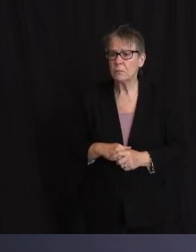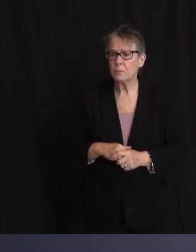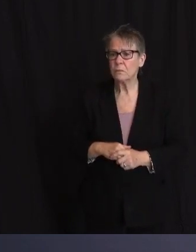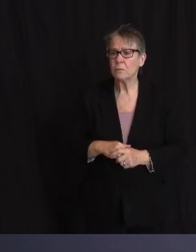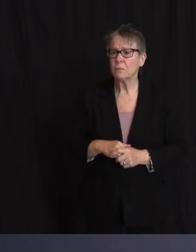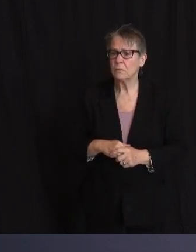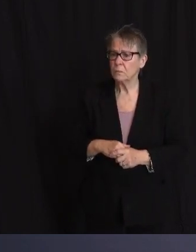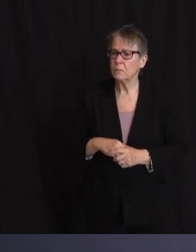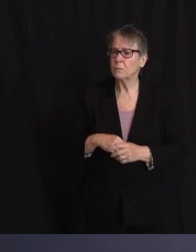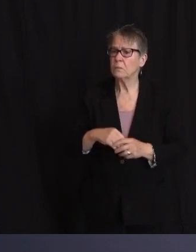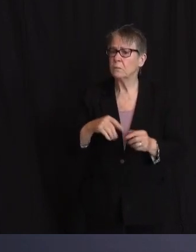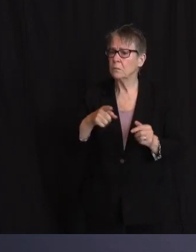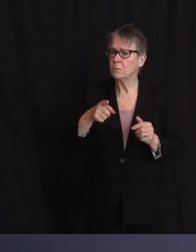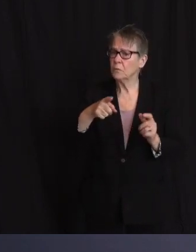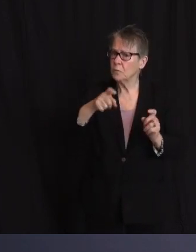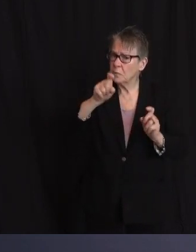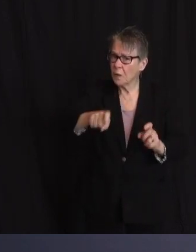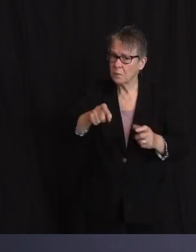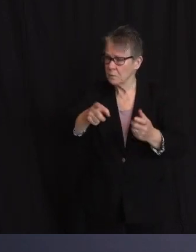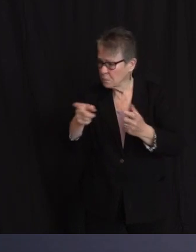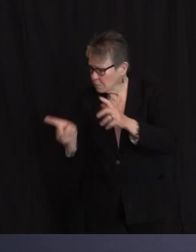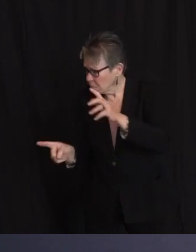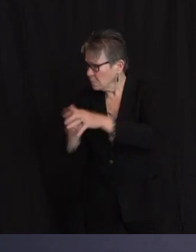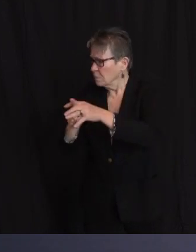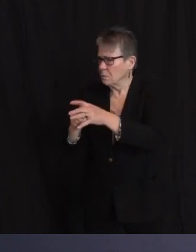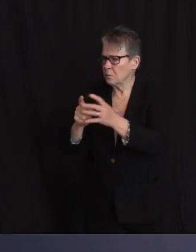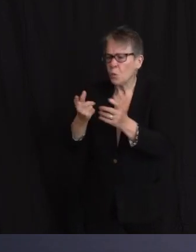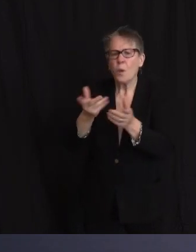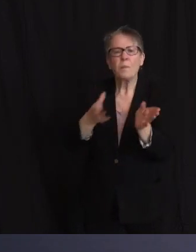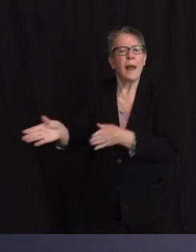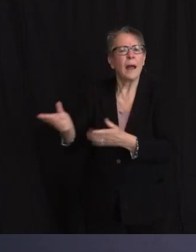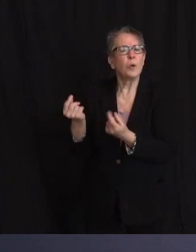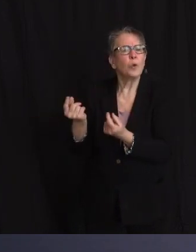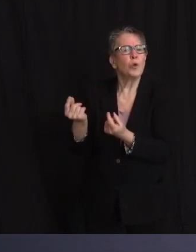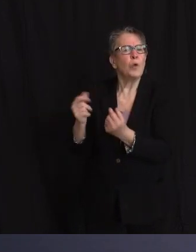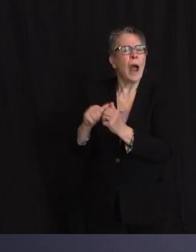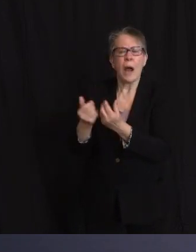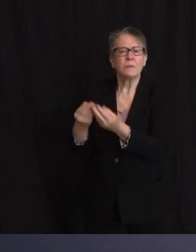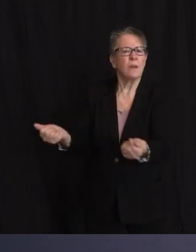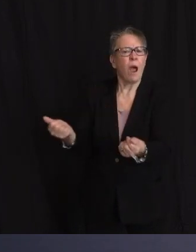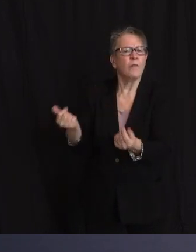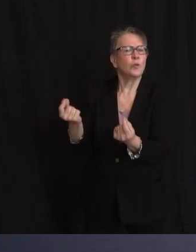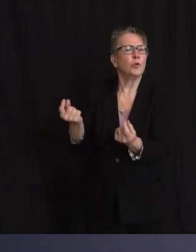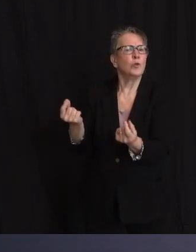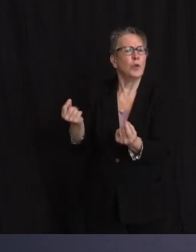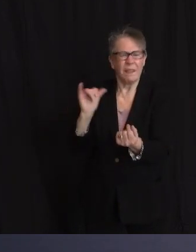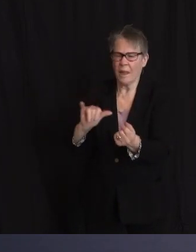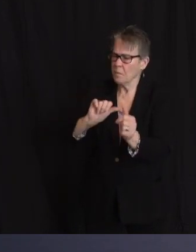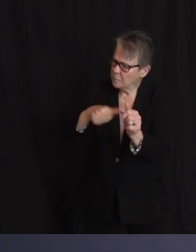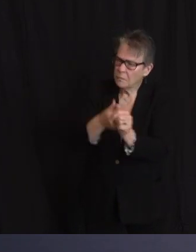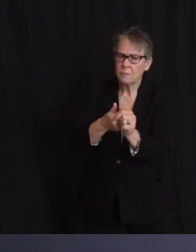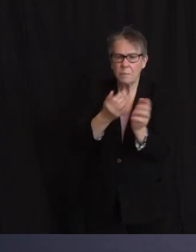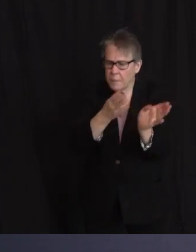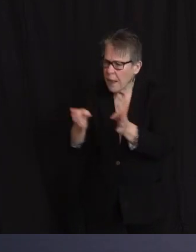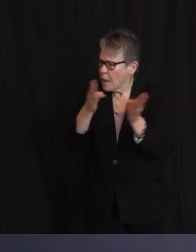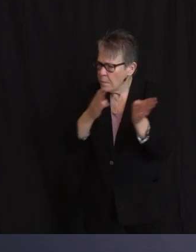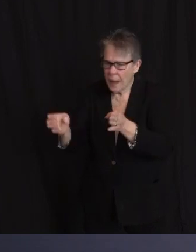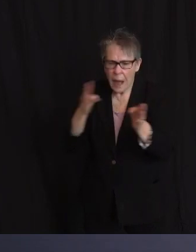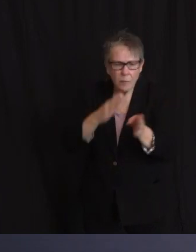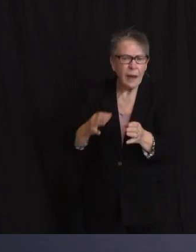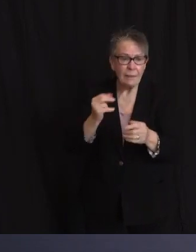this week. As a result of our finding at Andover Subacute and Rehab Center, we are requiring